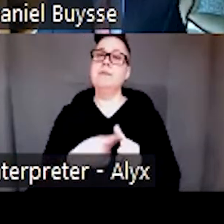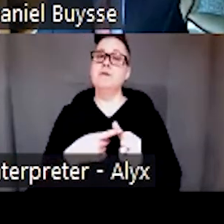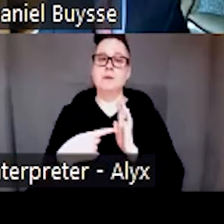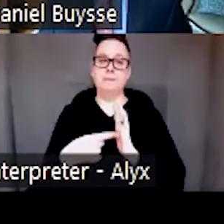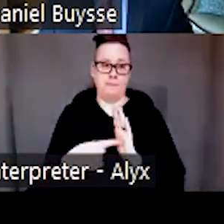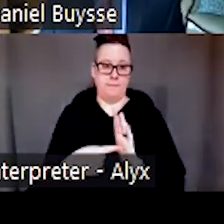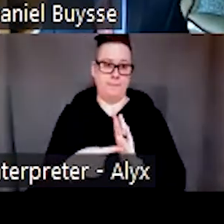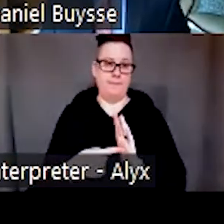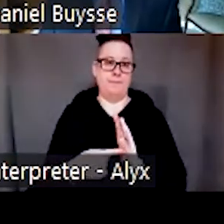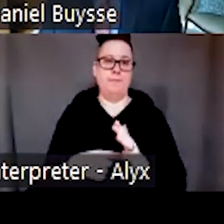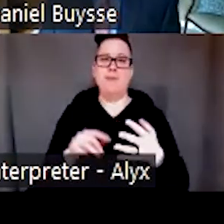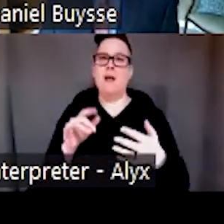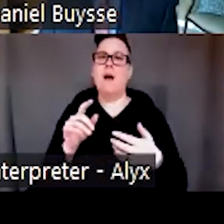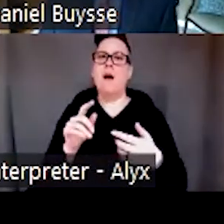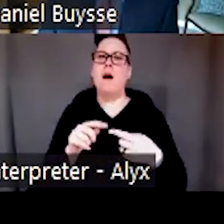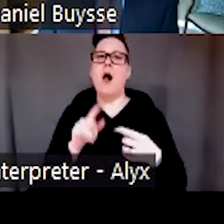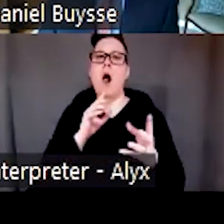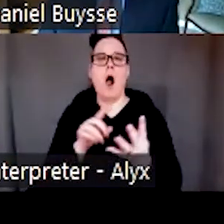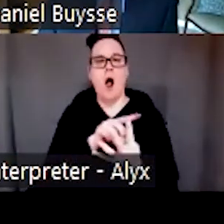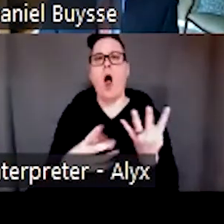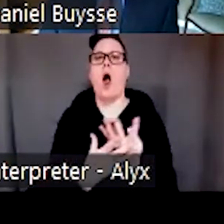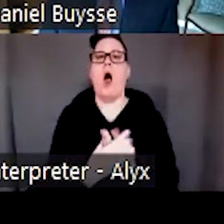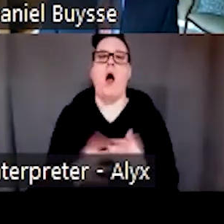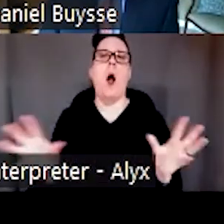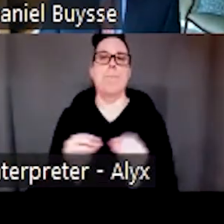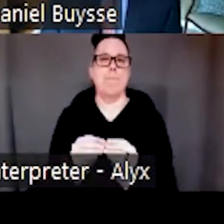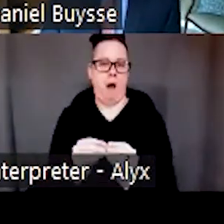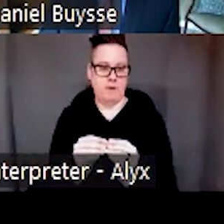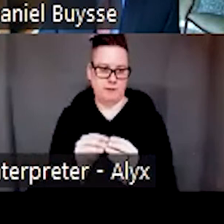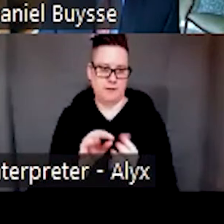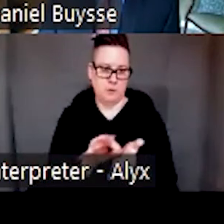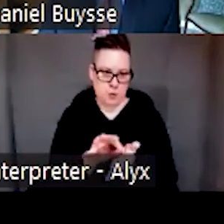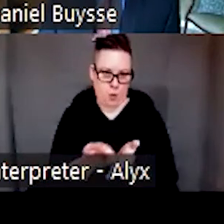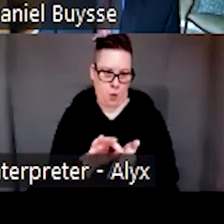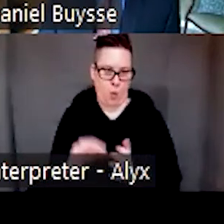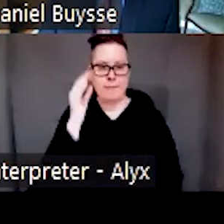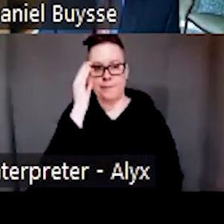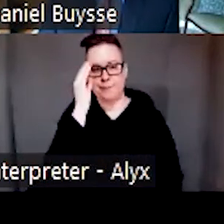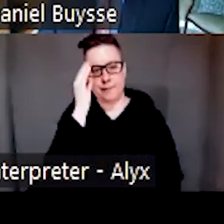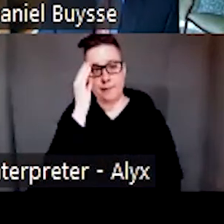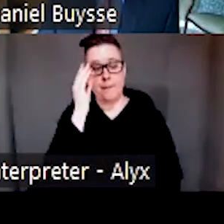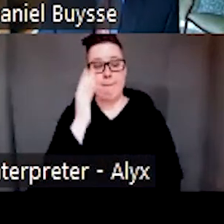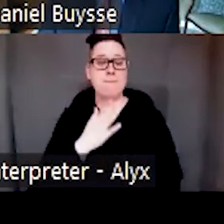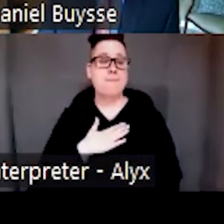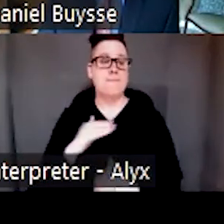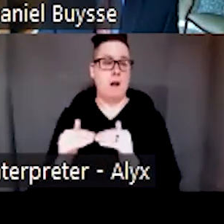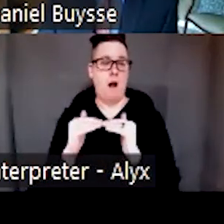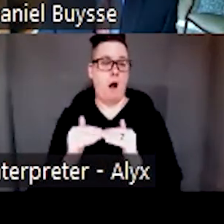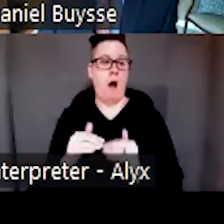using this composite type of measure of multidimensional sleep health. My colleague